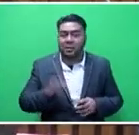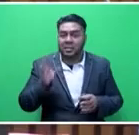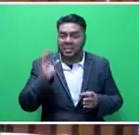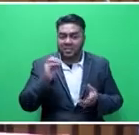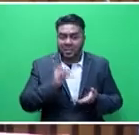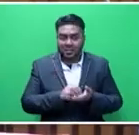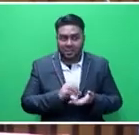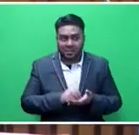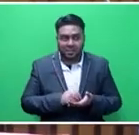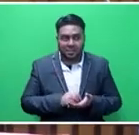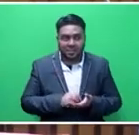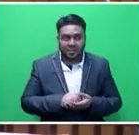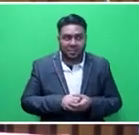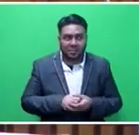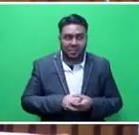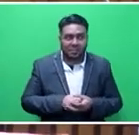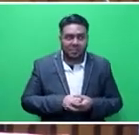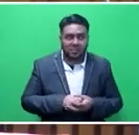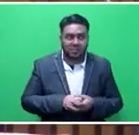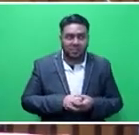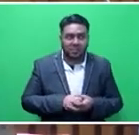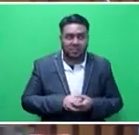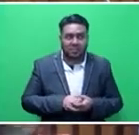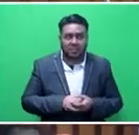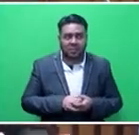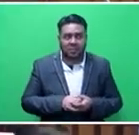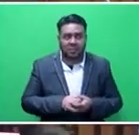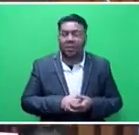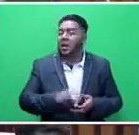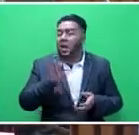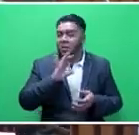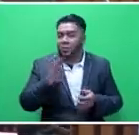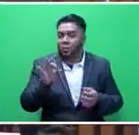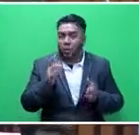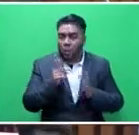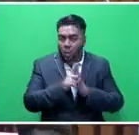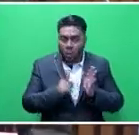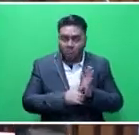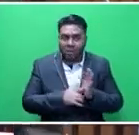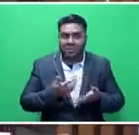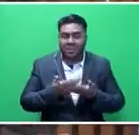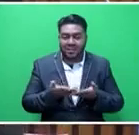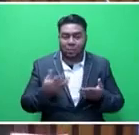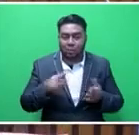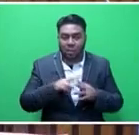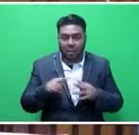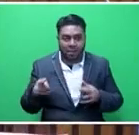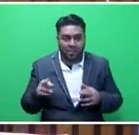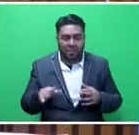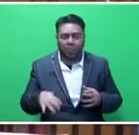servants, they're not answerable to the public. They're answerable to the law that's given to them that empowers them to do